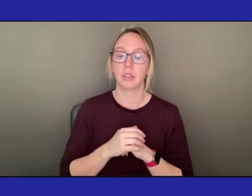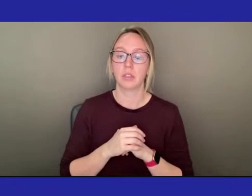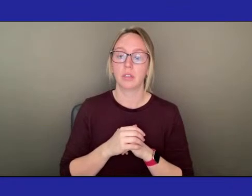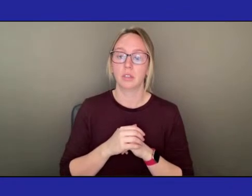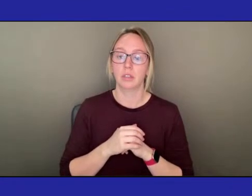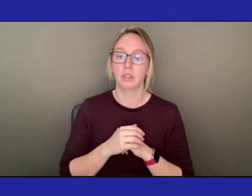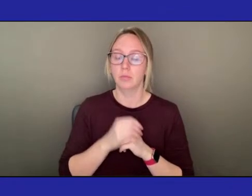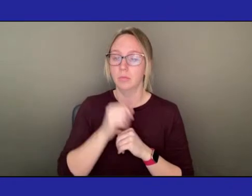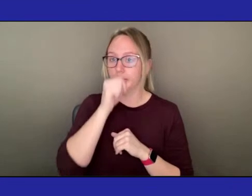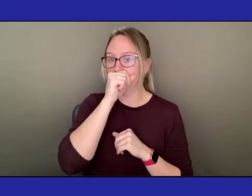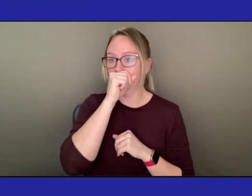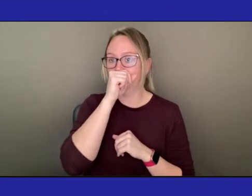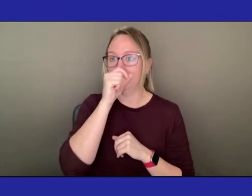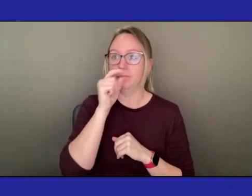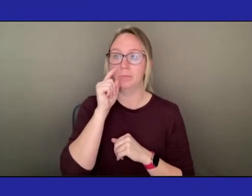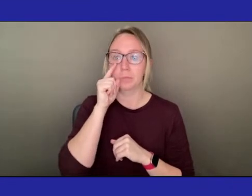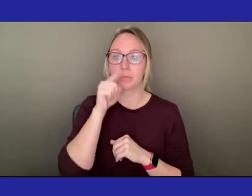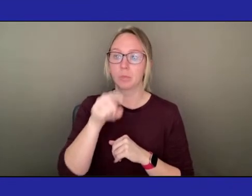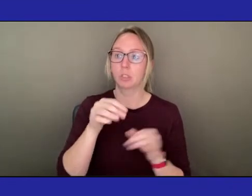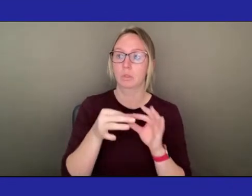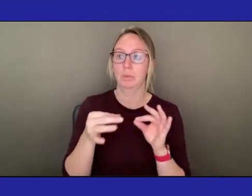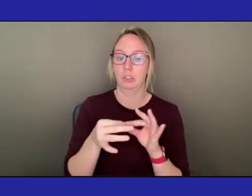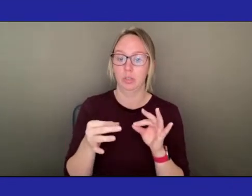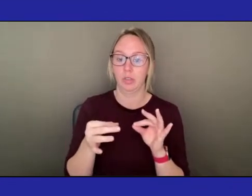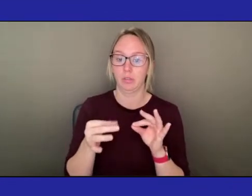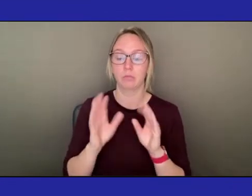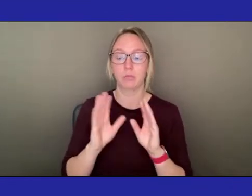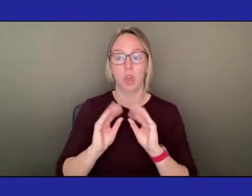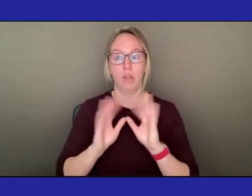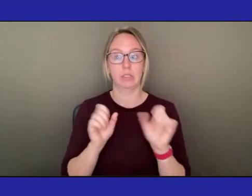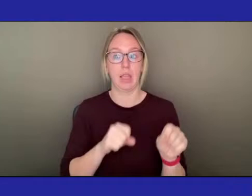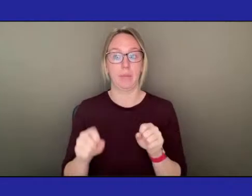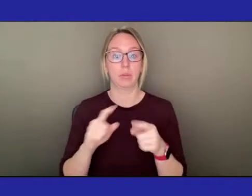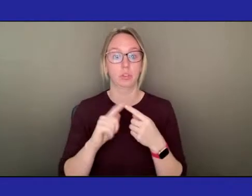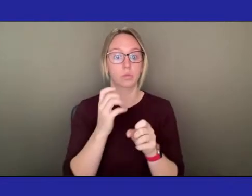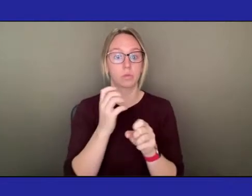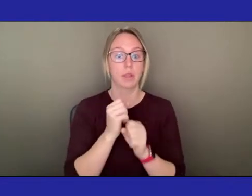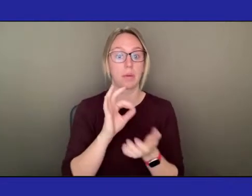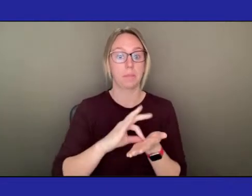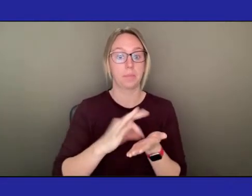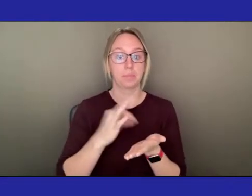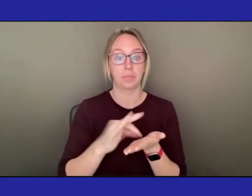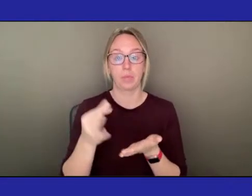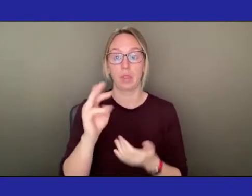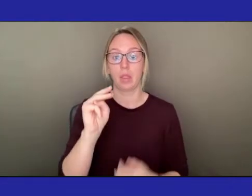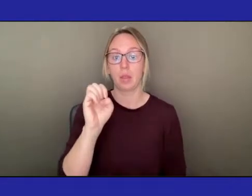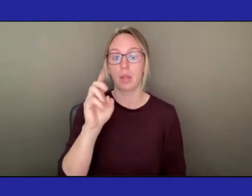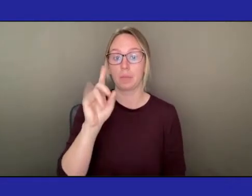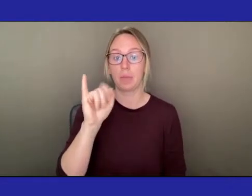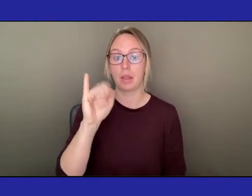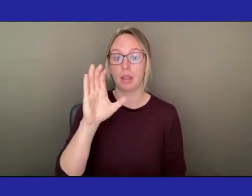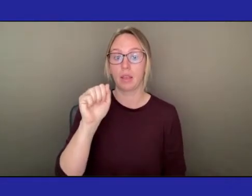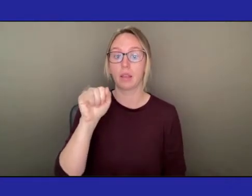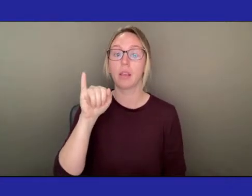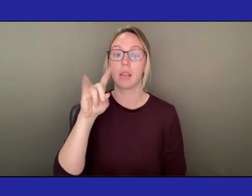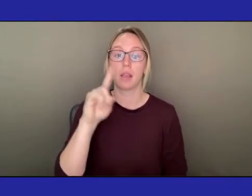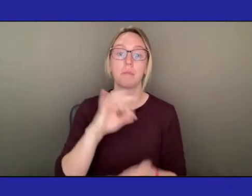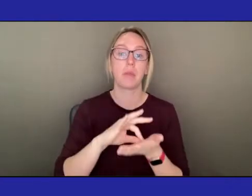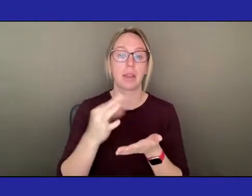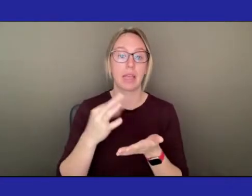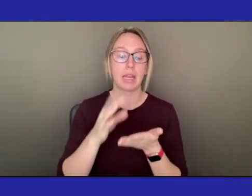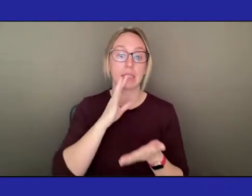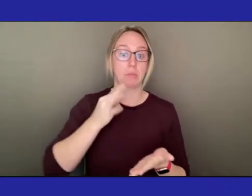it seems like obviously being able to secure Medicaid is helpful. And she was asking about